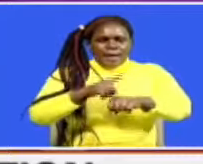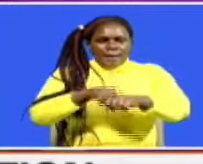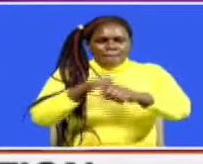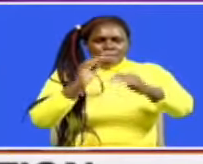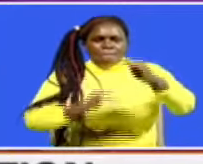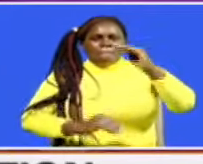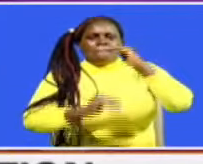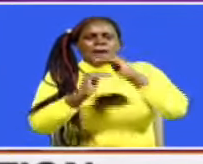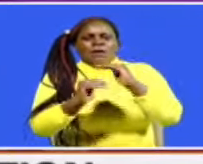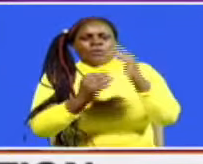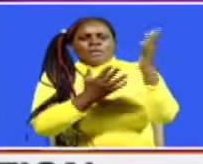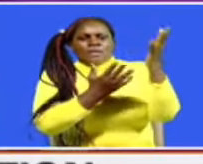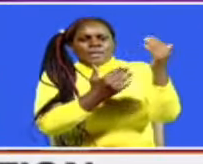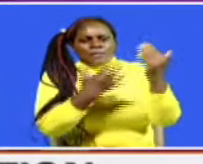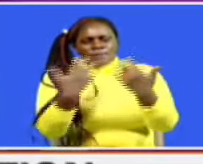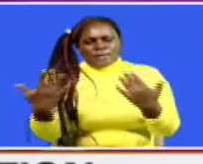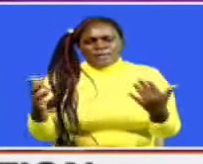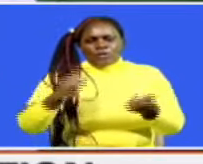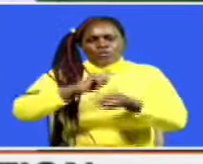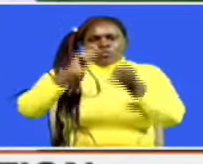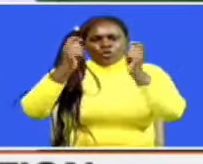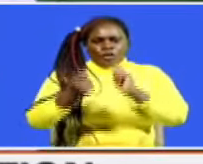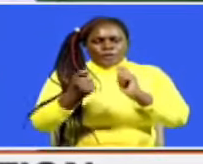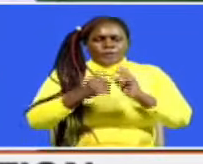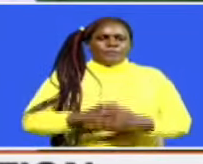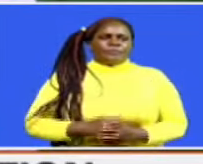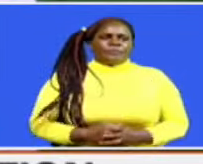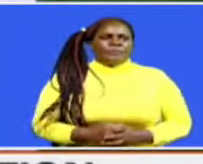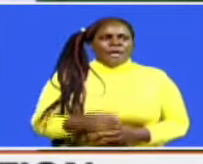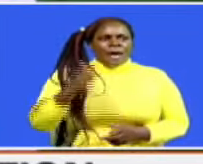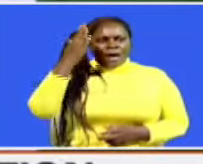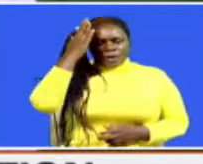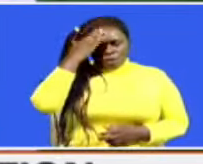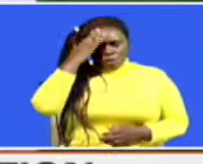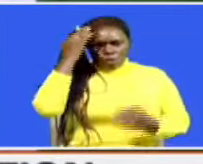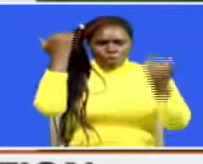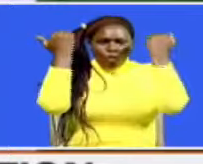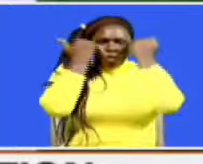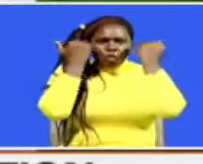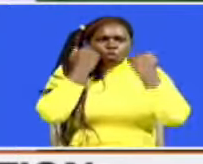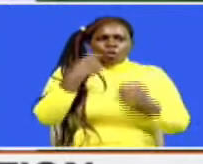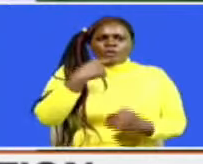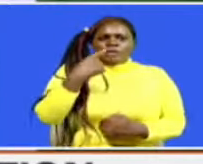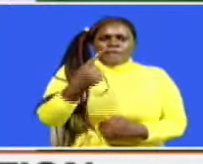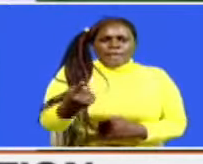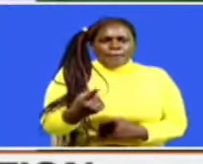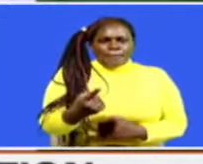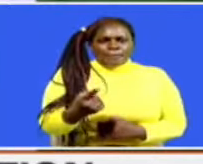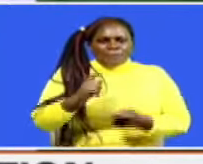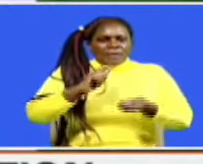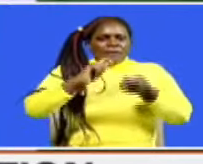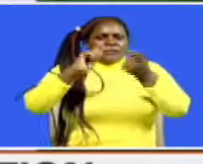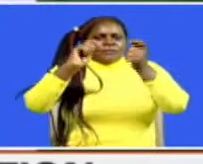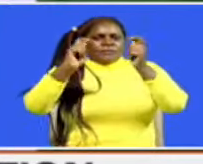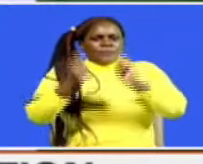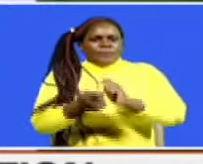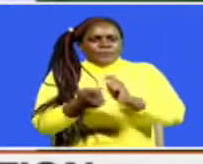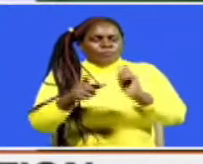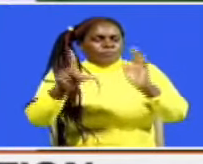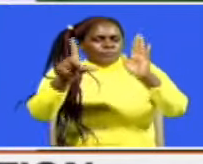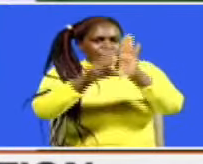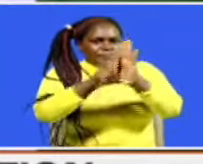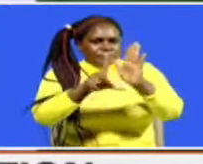bound that we expect things to change. I know the court have said we should go and readjust the